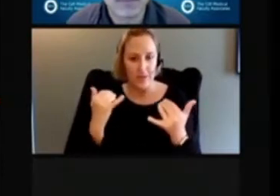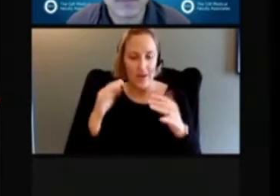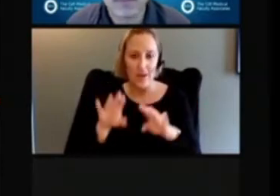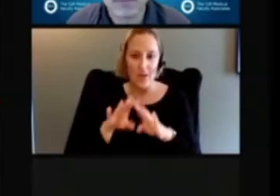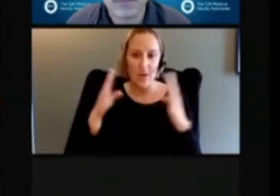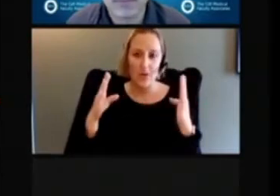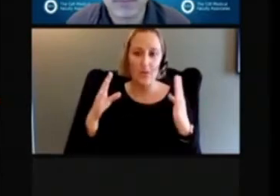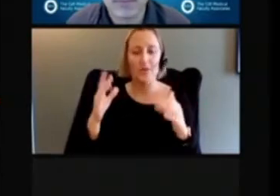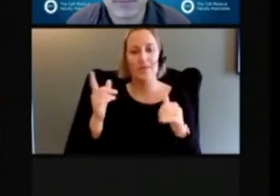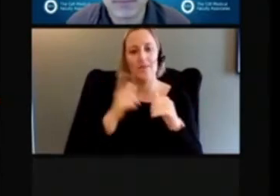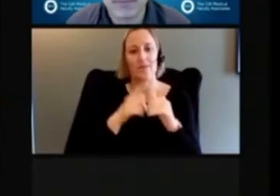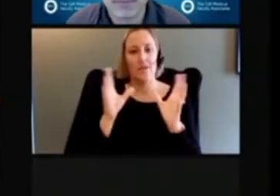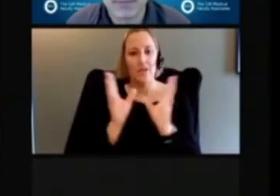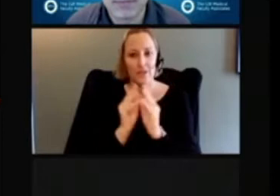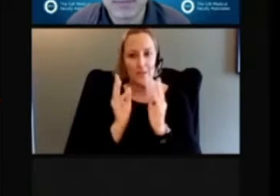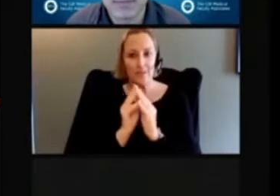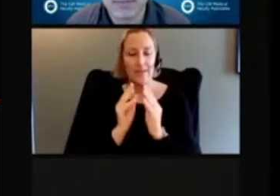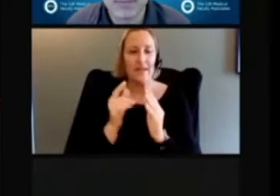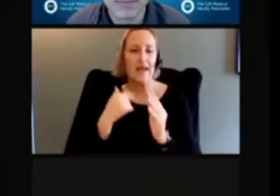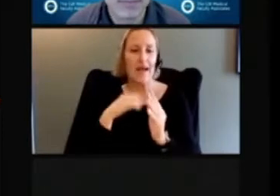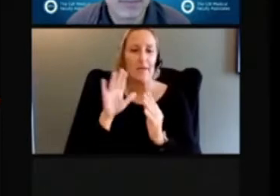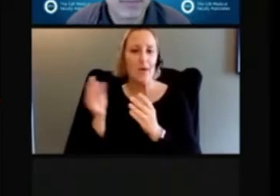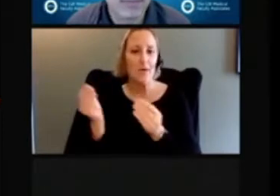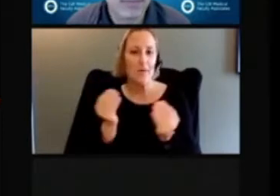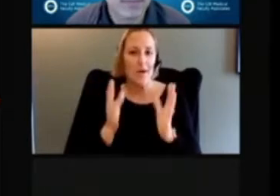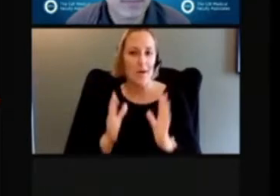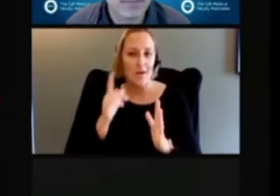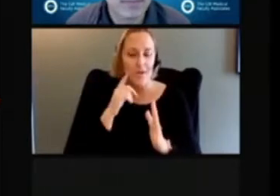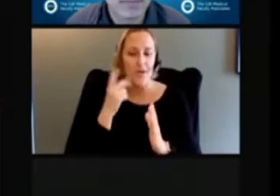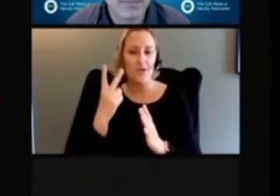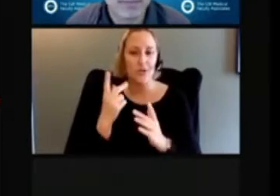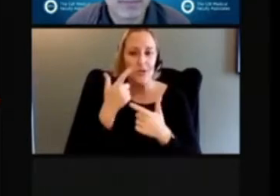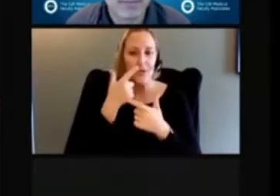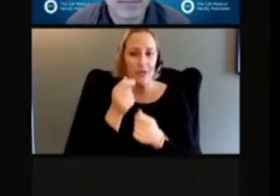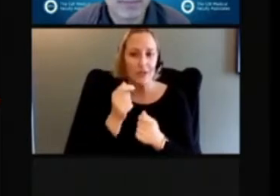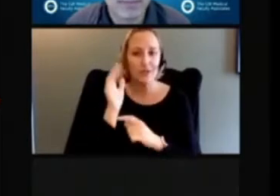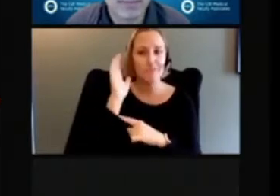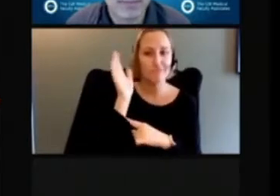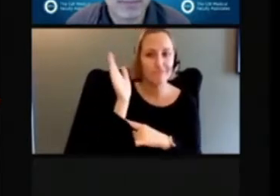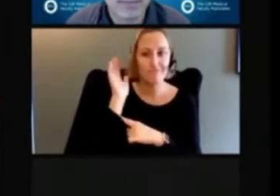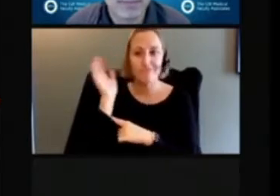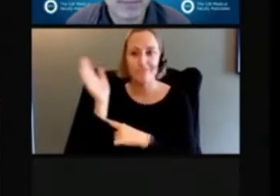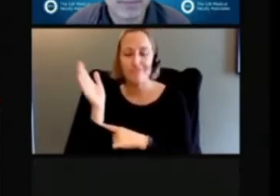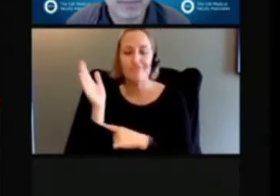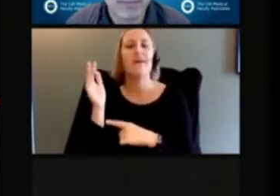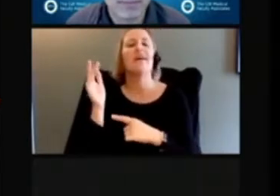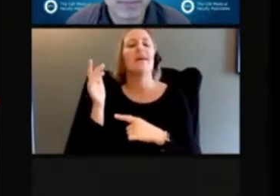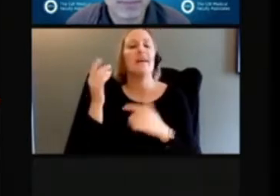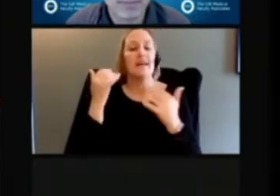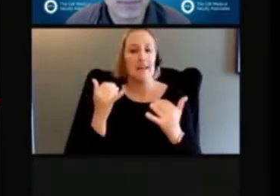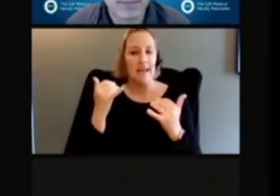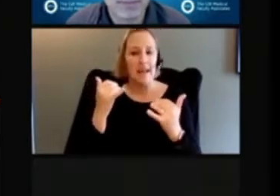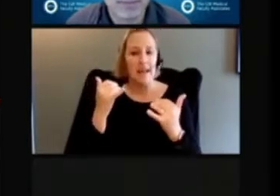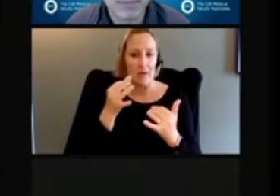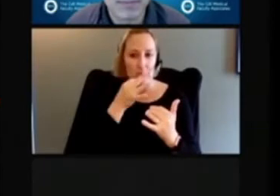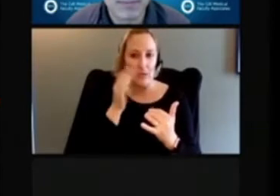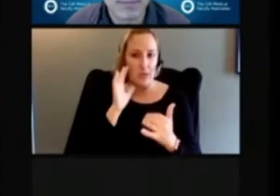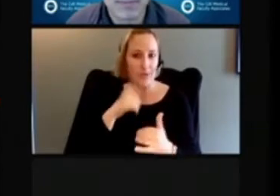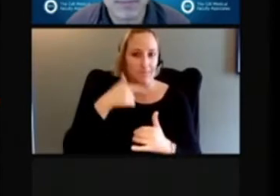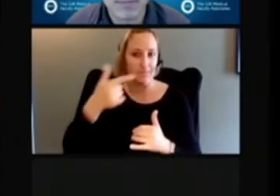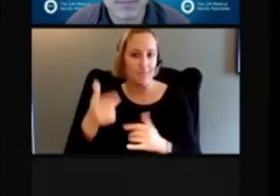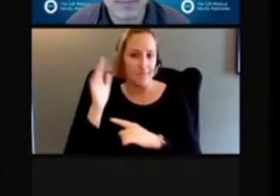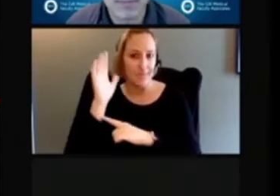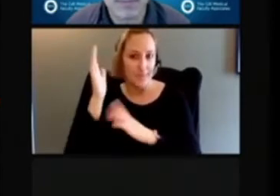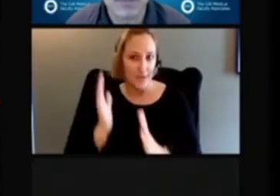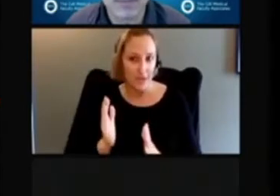two very interesting presentations, and I hope a lively discussion. So before we turn to our speakers, I have some housekeeping work that I